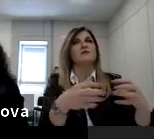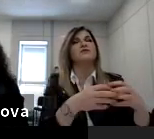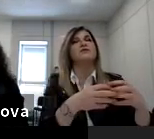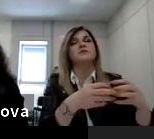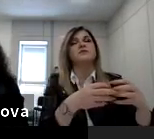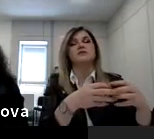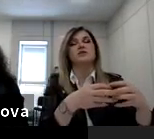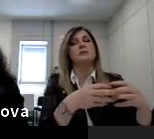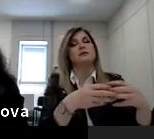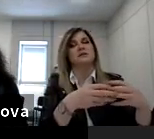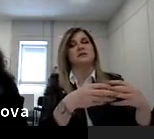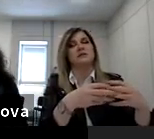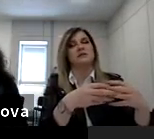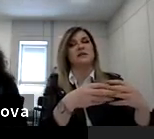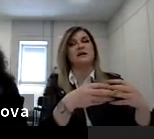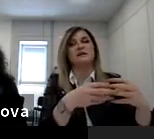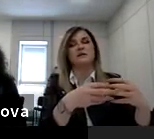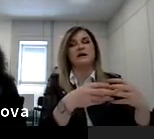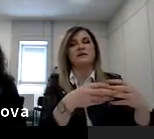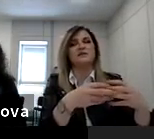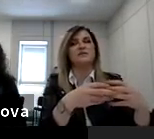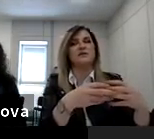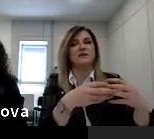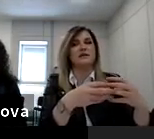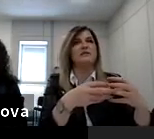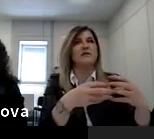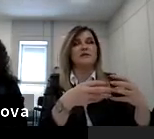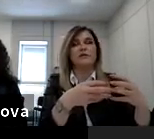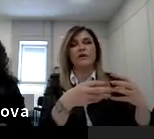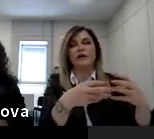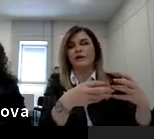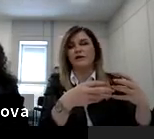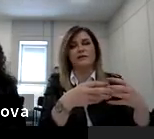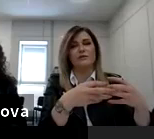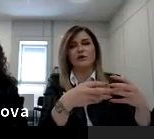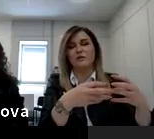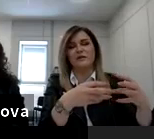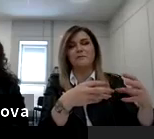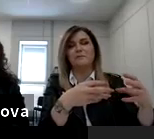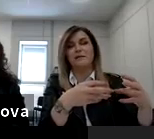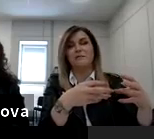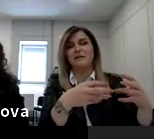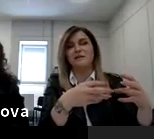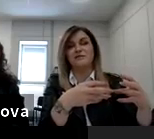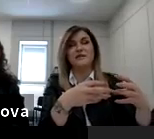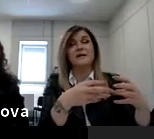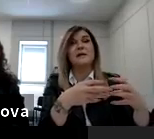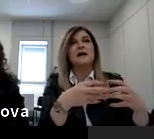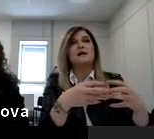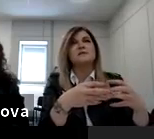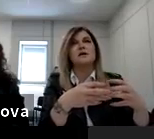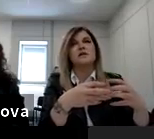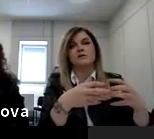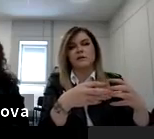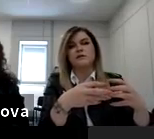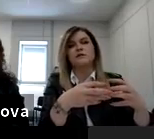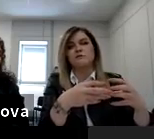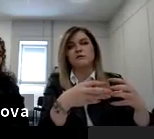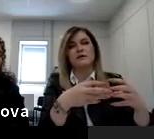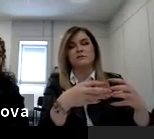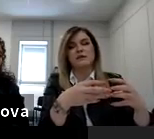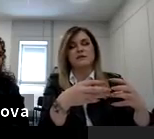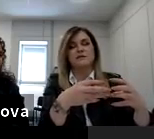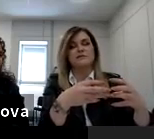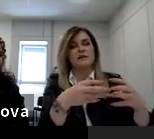supplier for the tubes is G+. It's an Italian guys. We love them. We work with them many, many years. So the quality